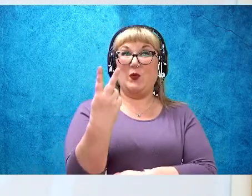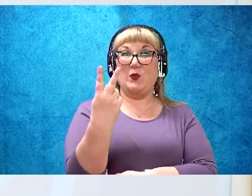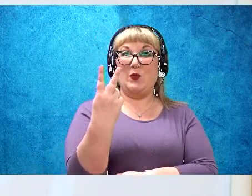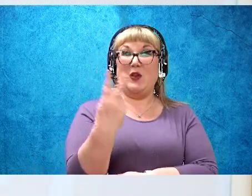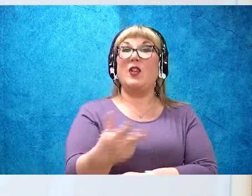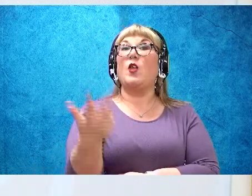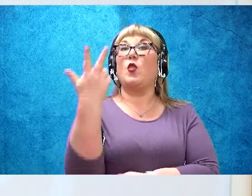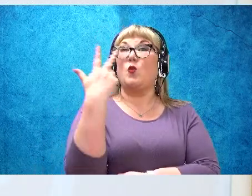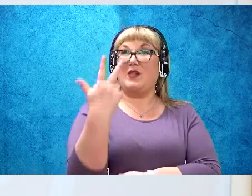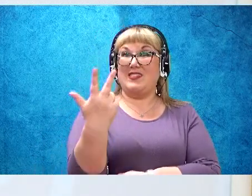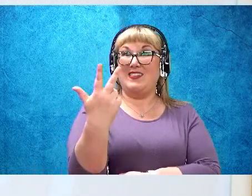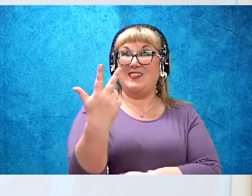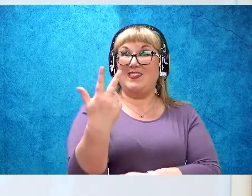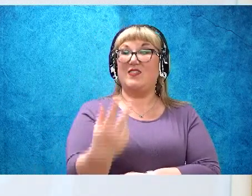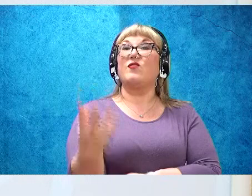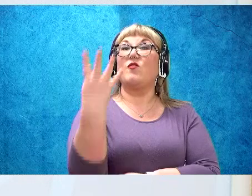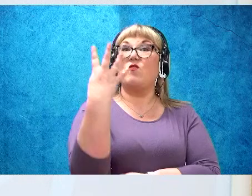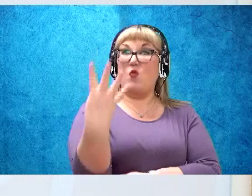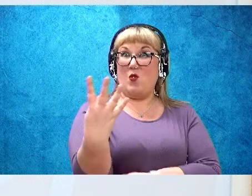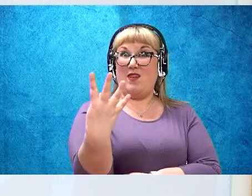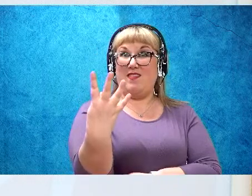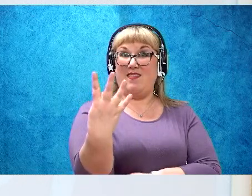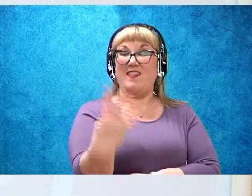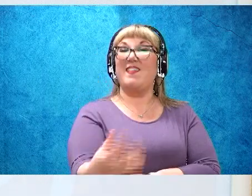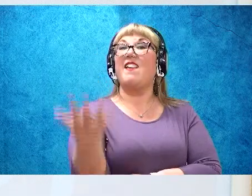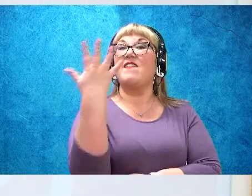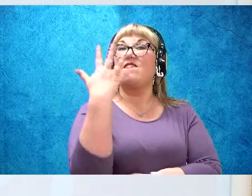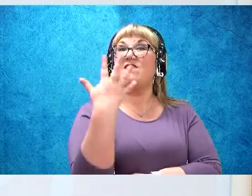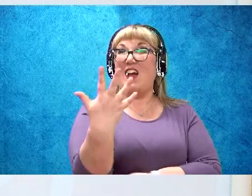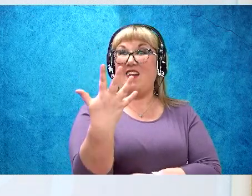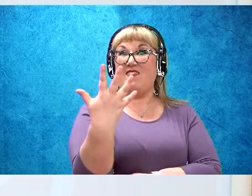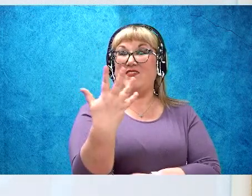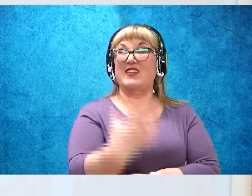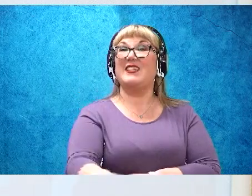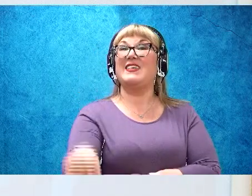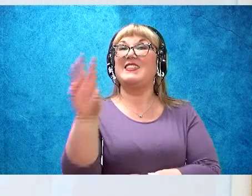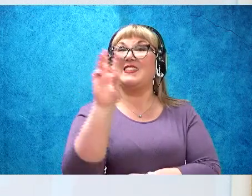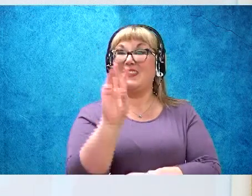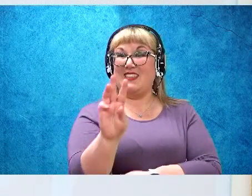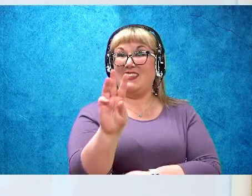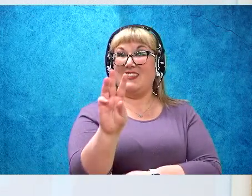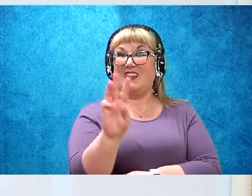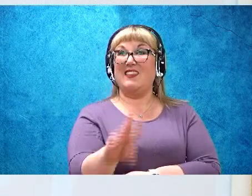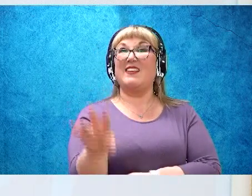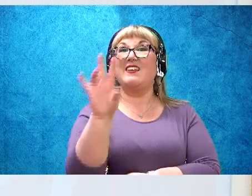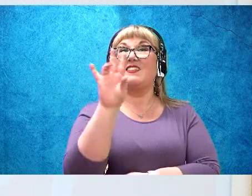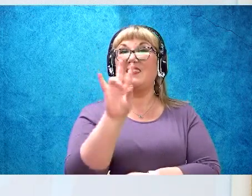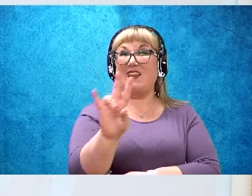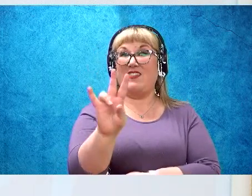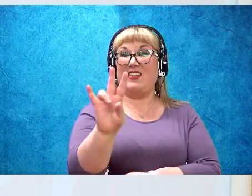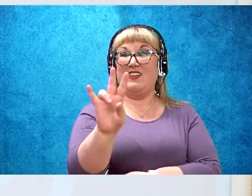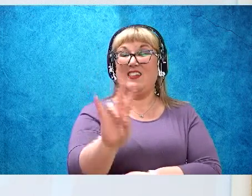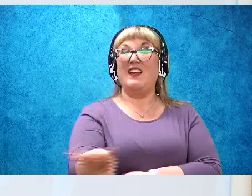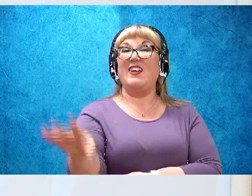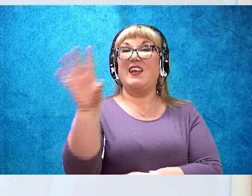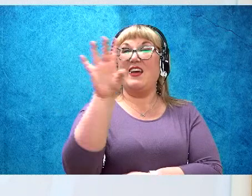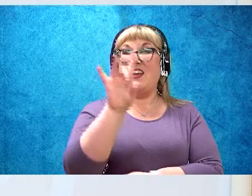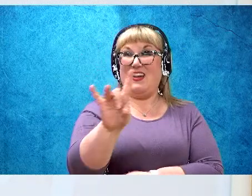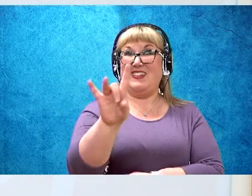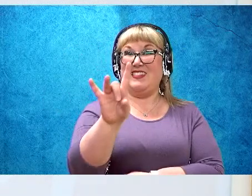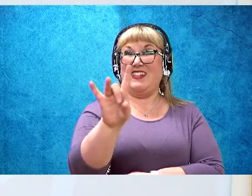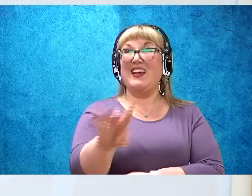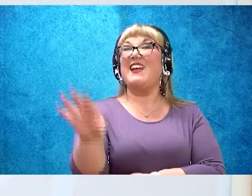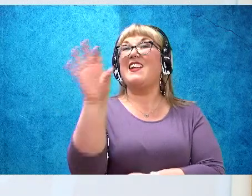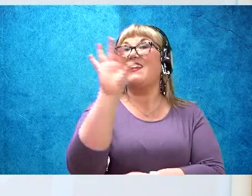2, 3, 4, 5, 6, 7,